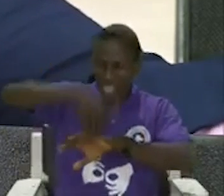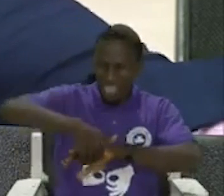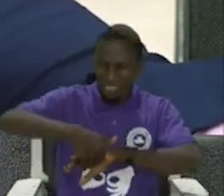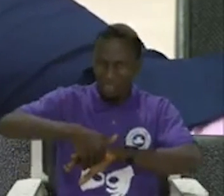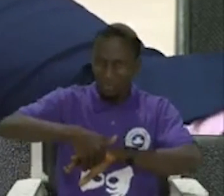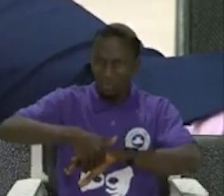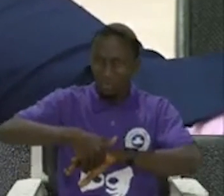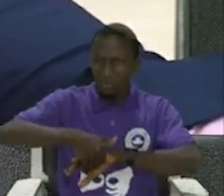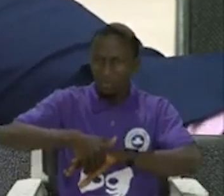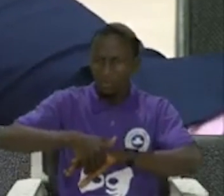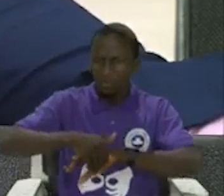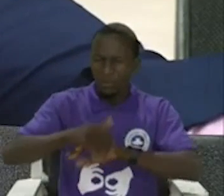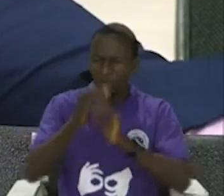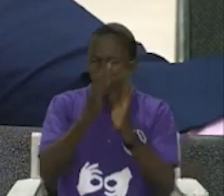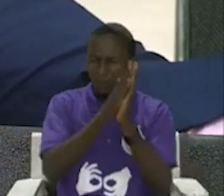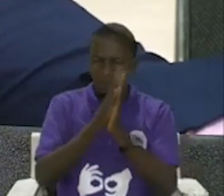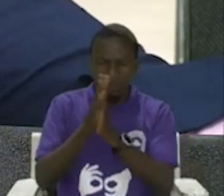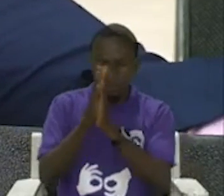one